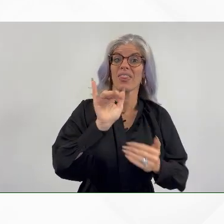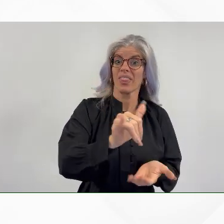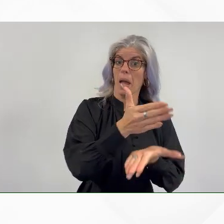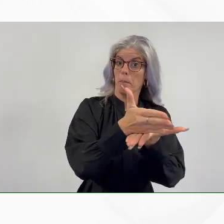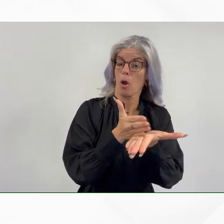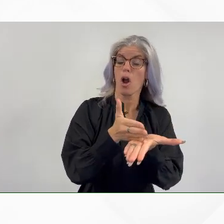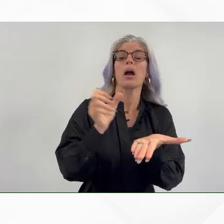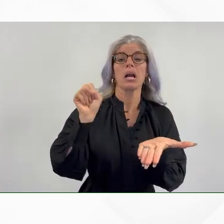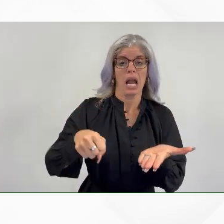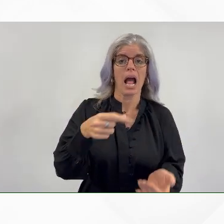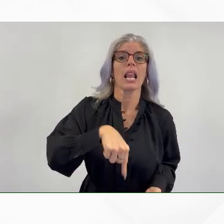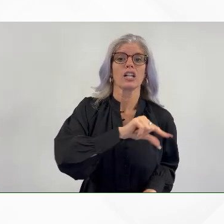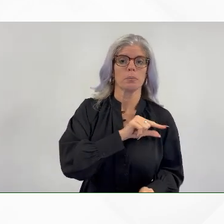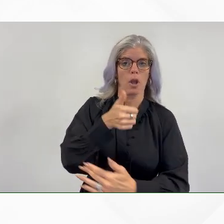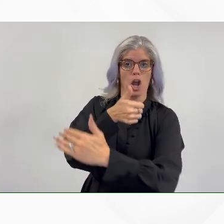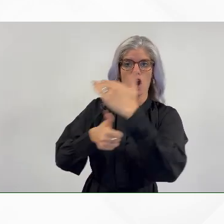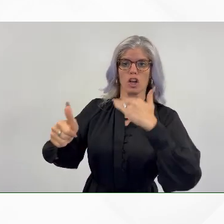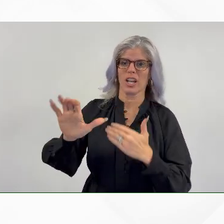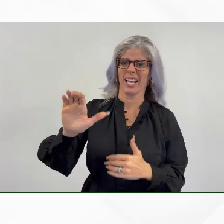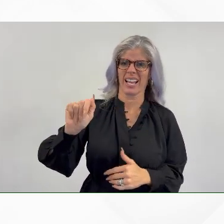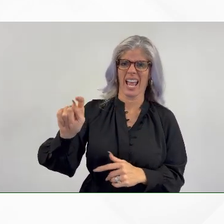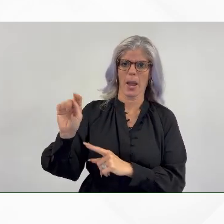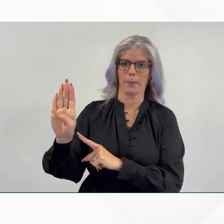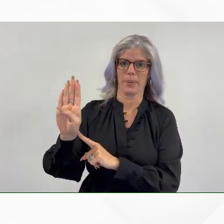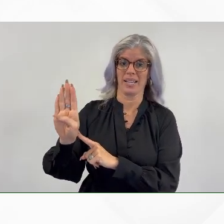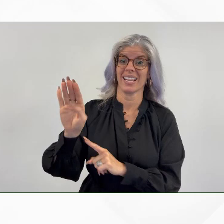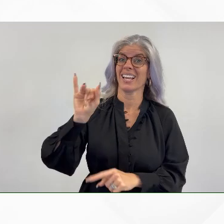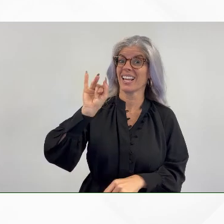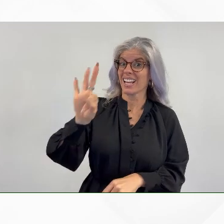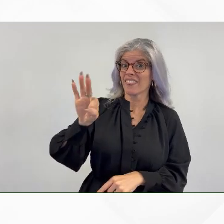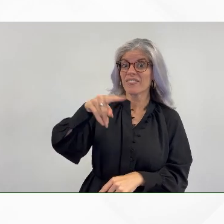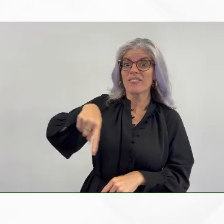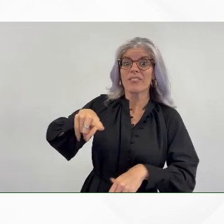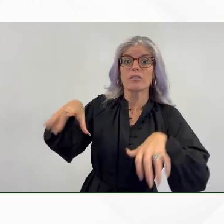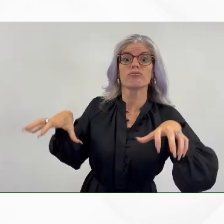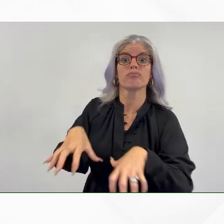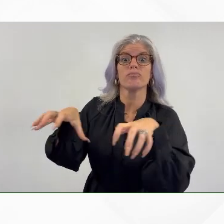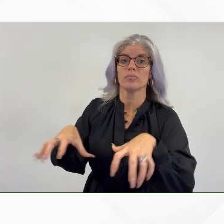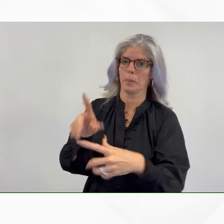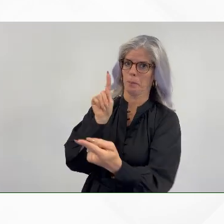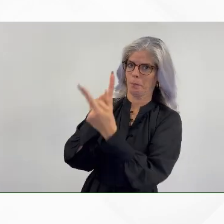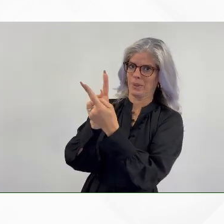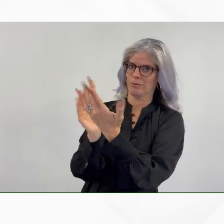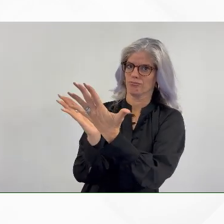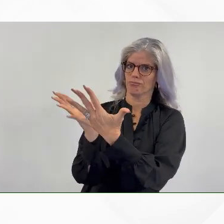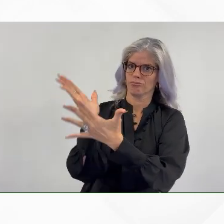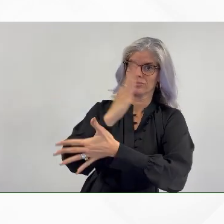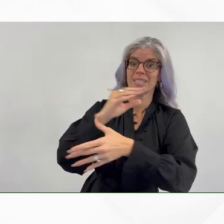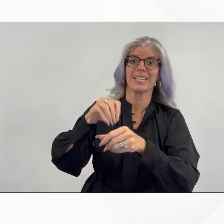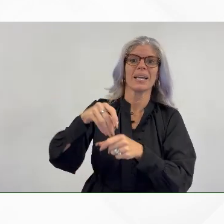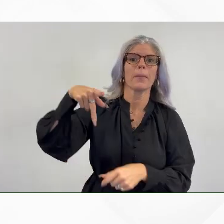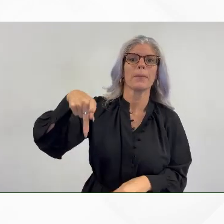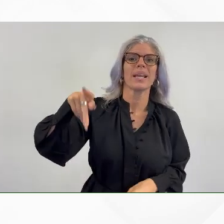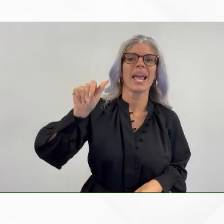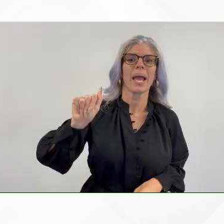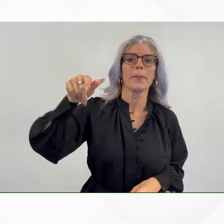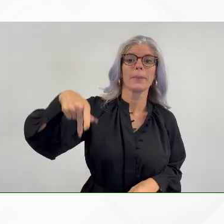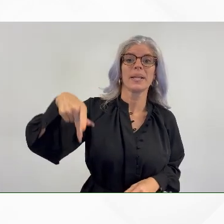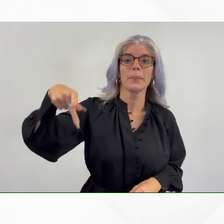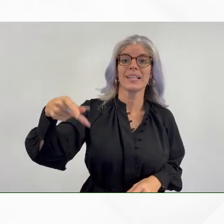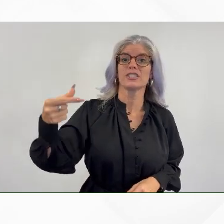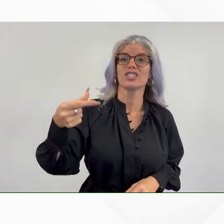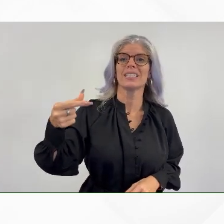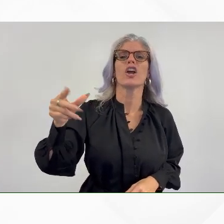4. First push may even be eligible for PPDR, even if the private road was rarely used or had limited public